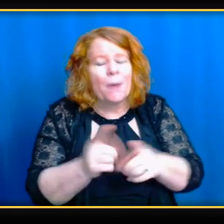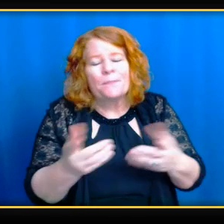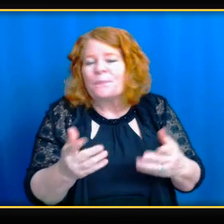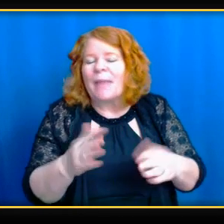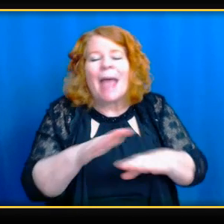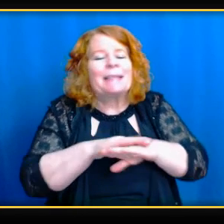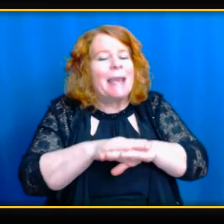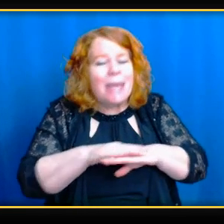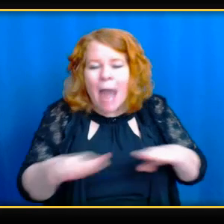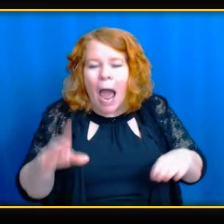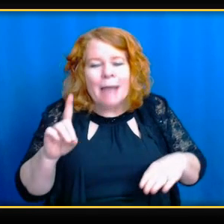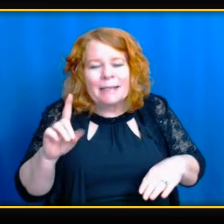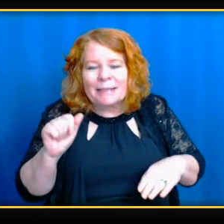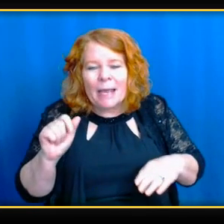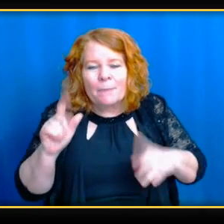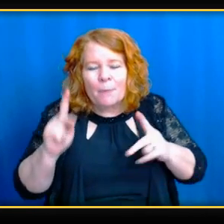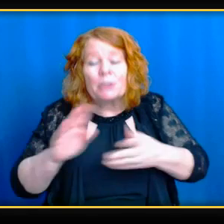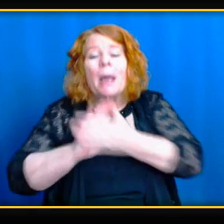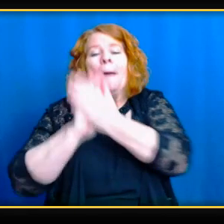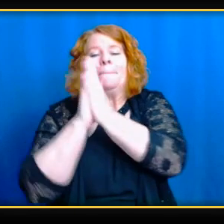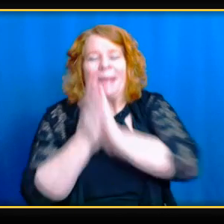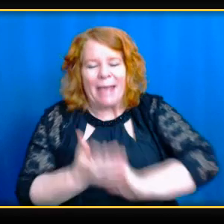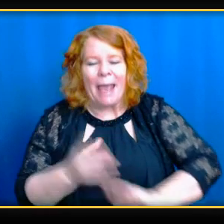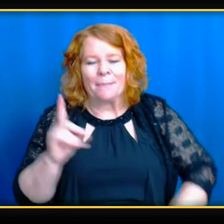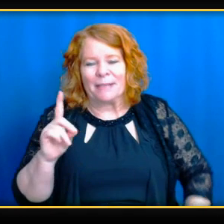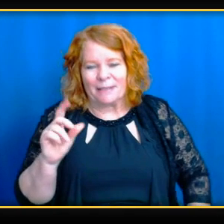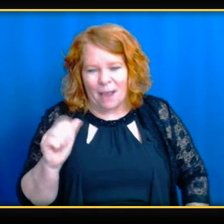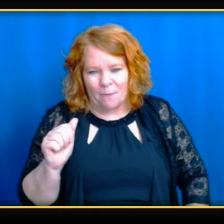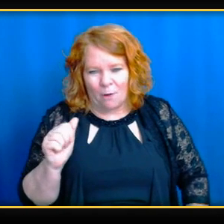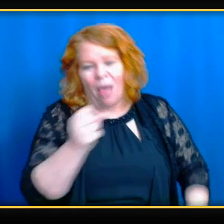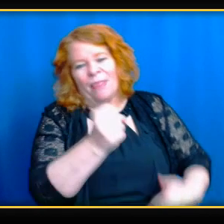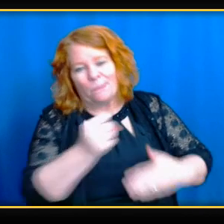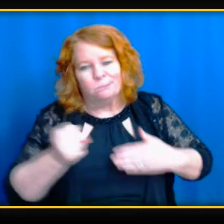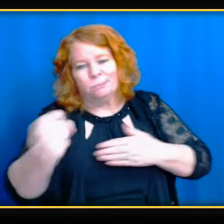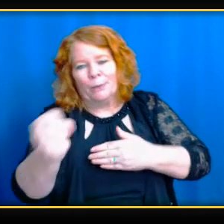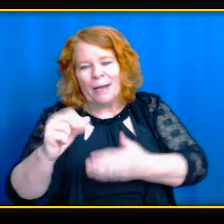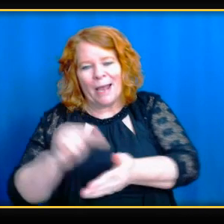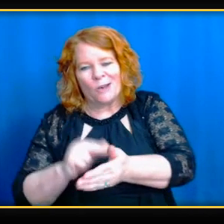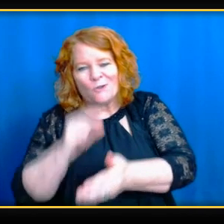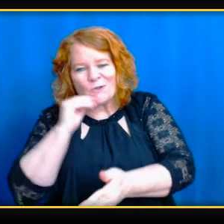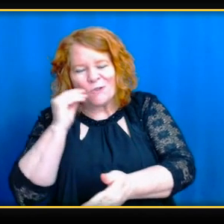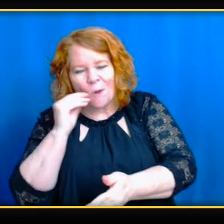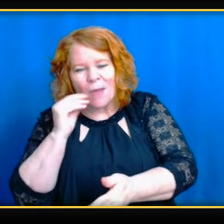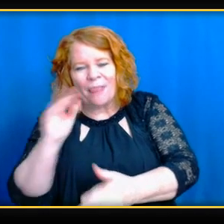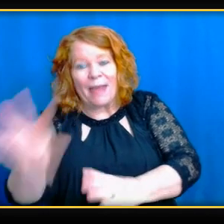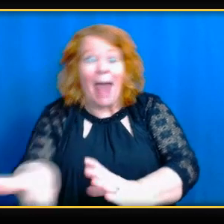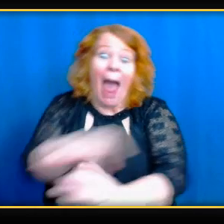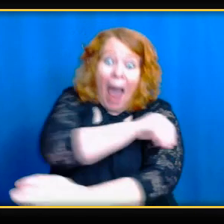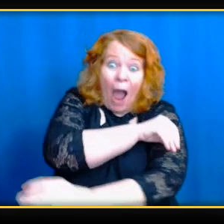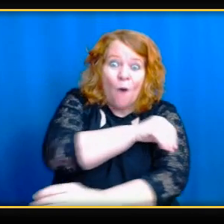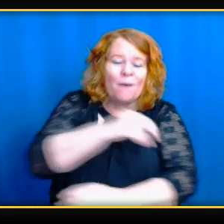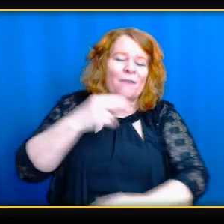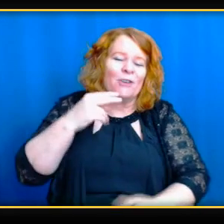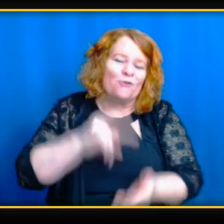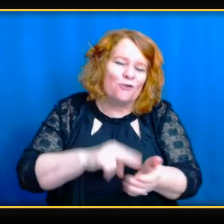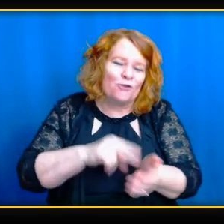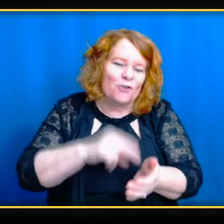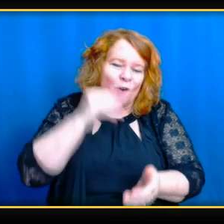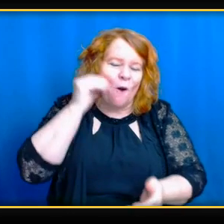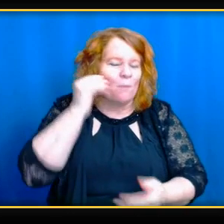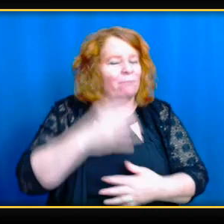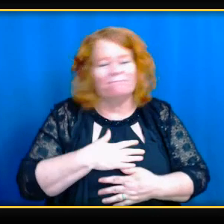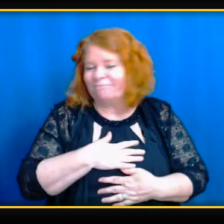disabled person, who wound up in a nursing home, who got out of a nursing home, really had a level of